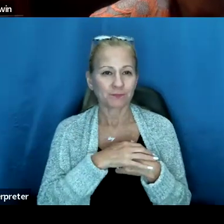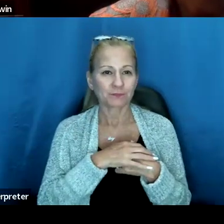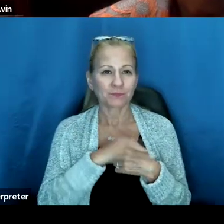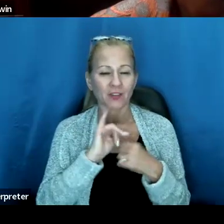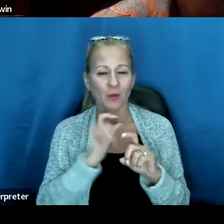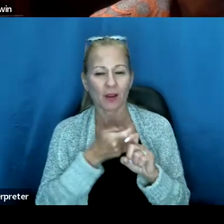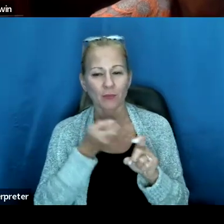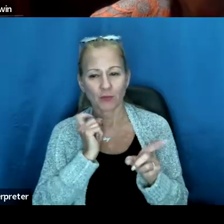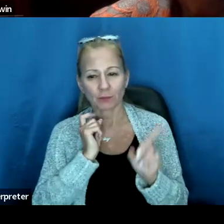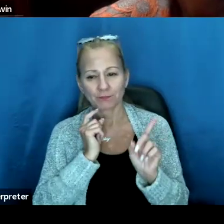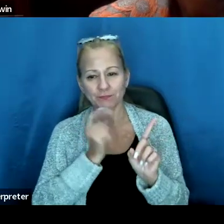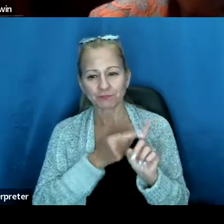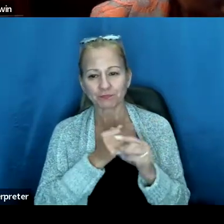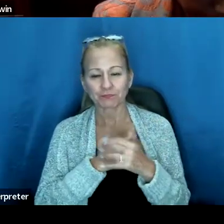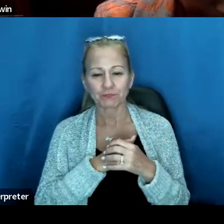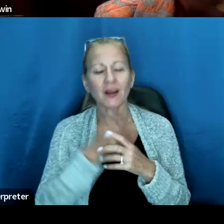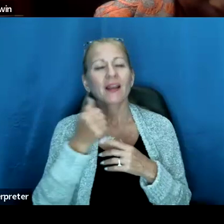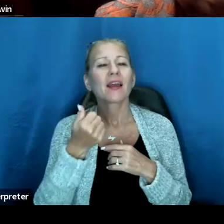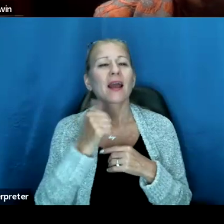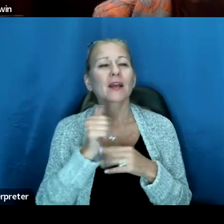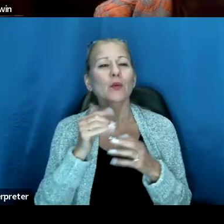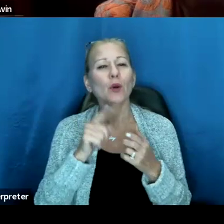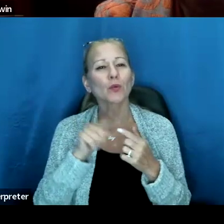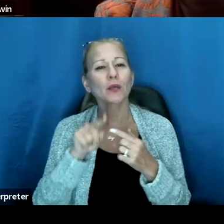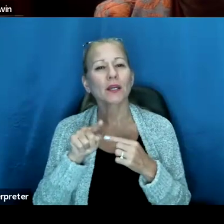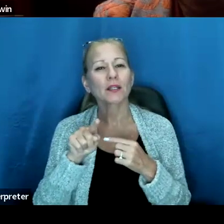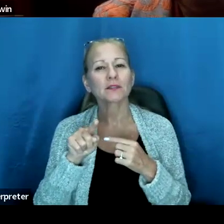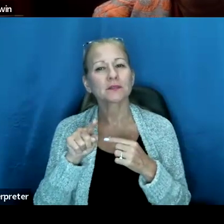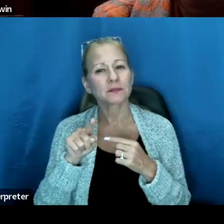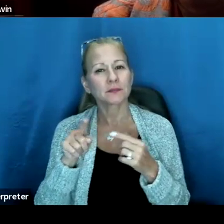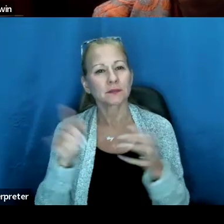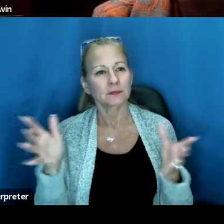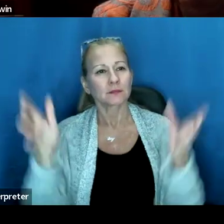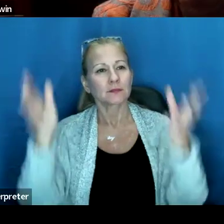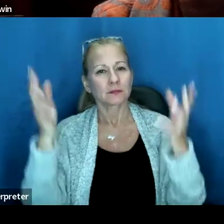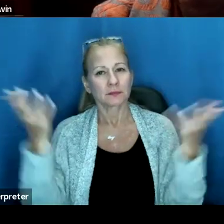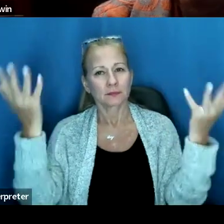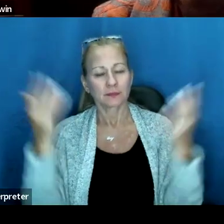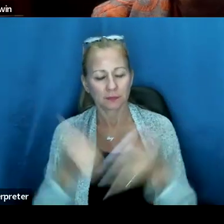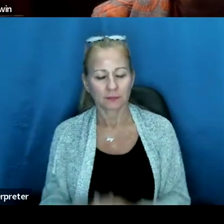comes from. Any way that you can shake up the universe.